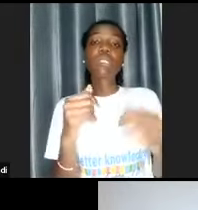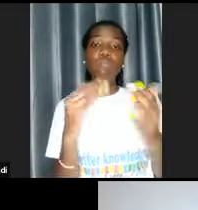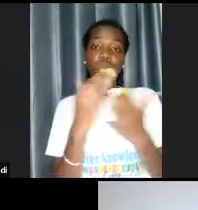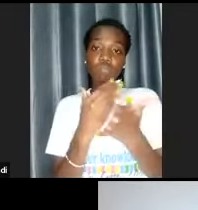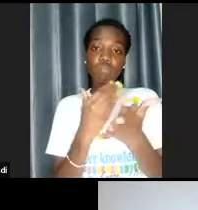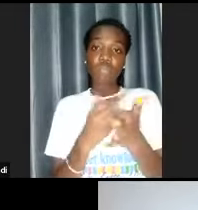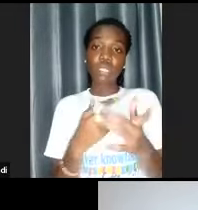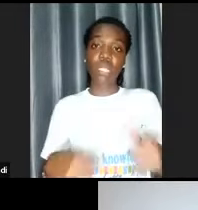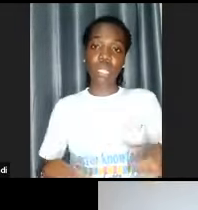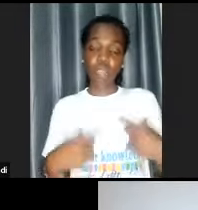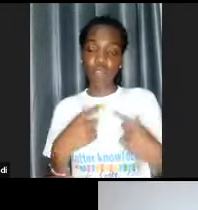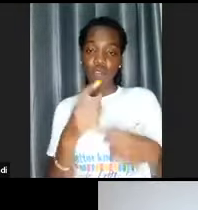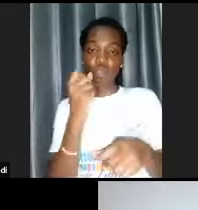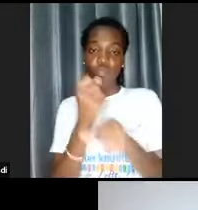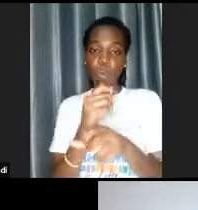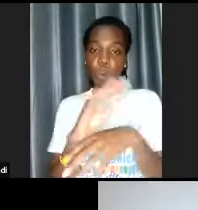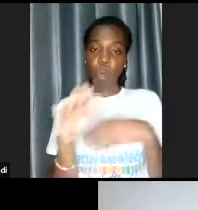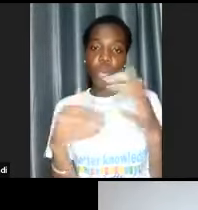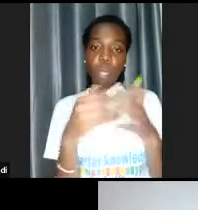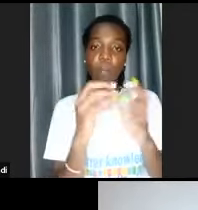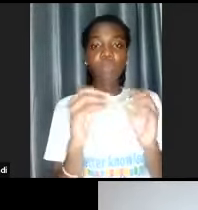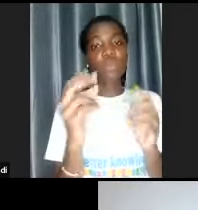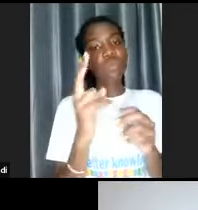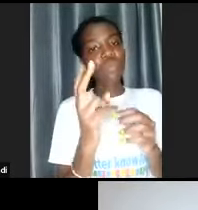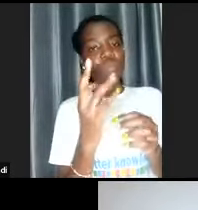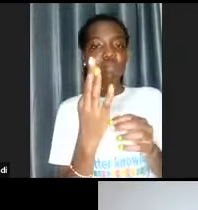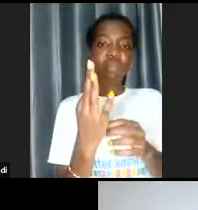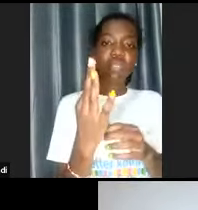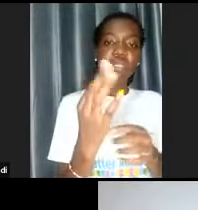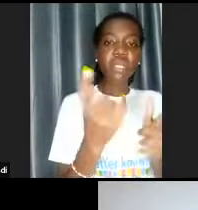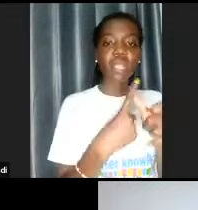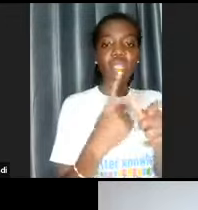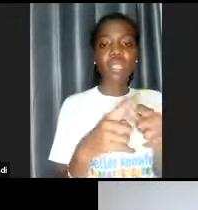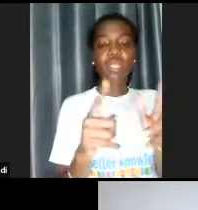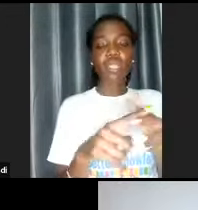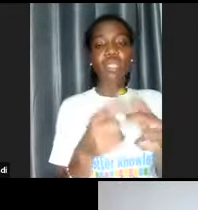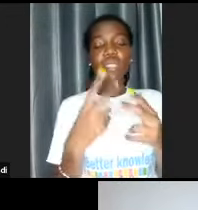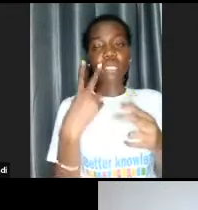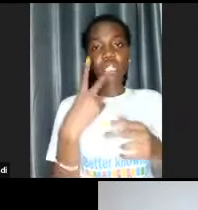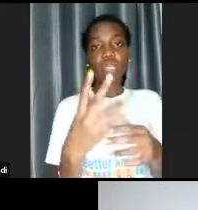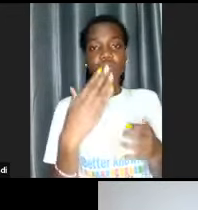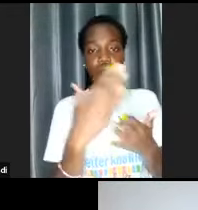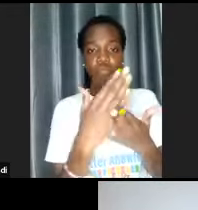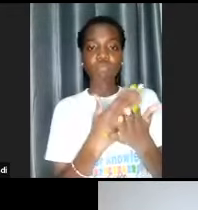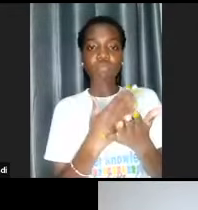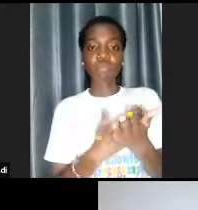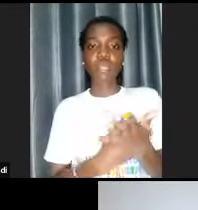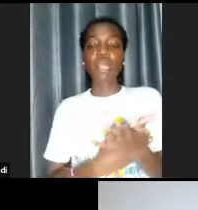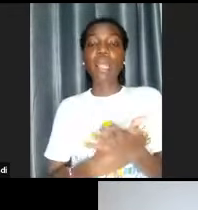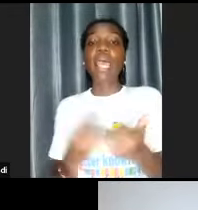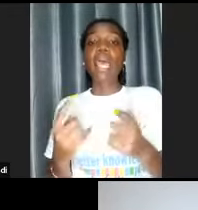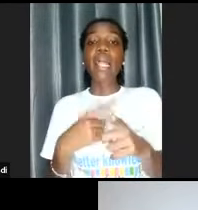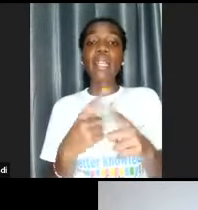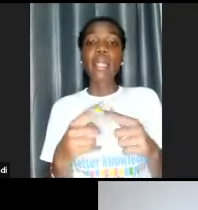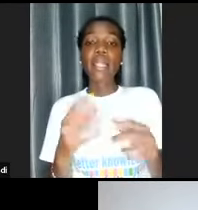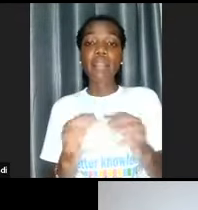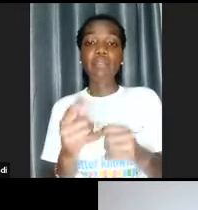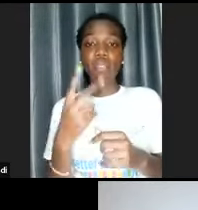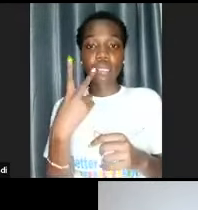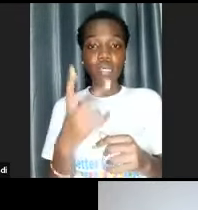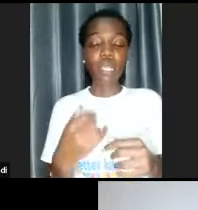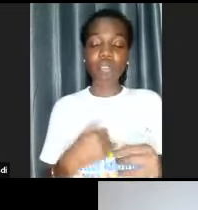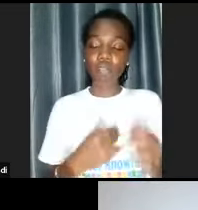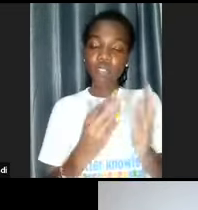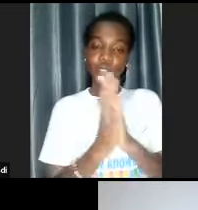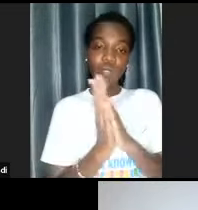them. There could be only 2 or 3. You start seeing a pattern. And if you test and validate, and I'll give you my story. When I began,